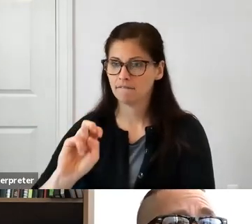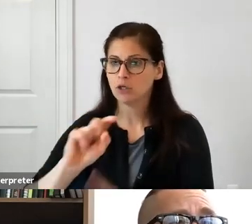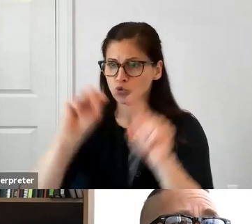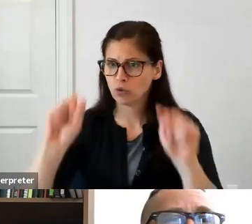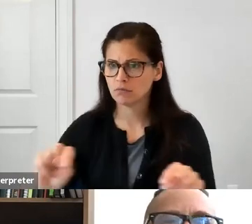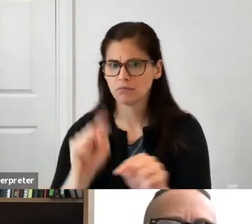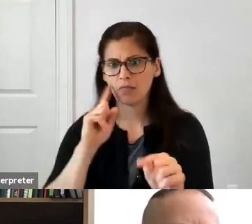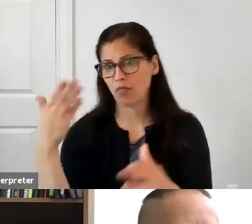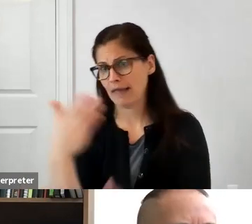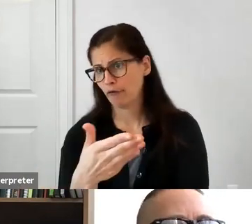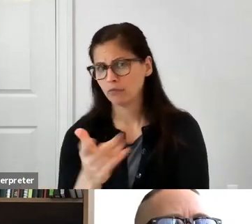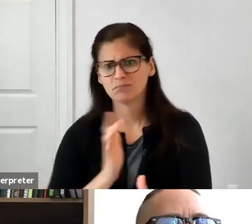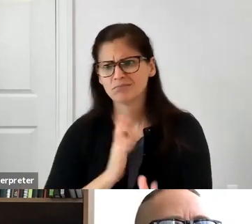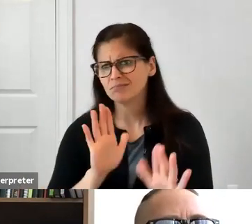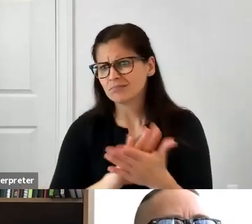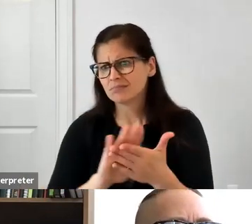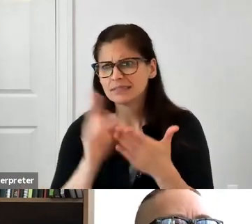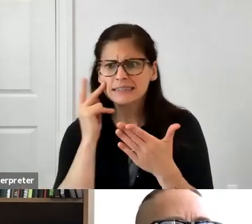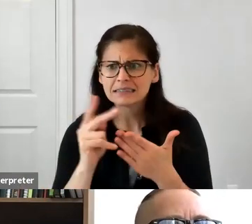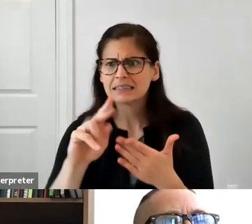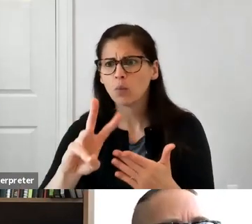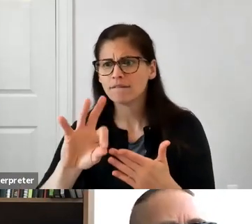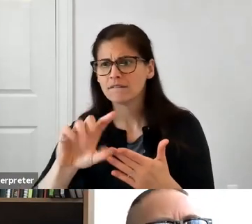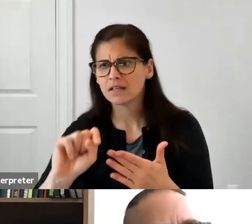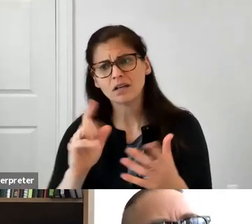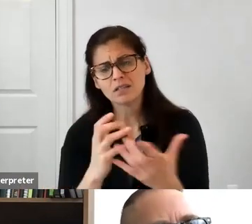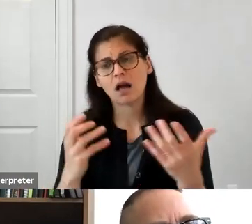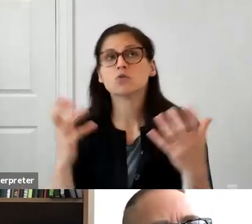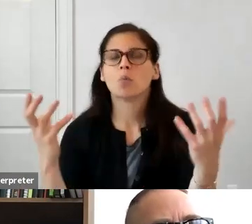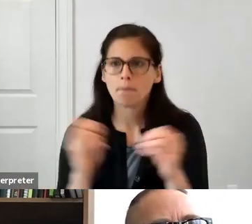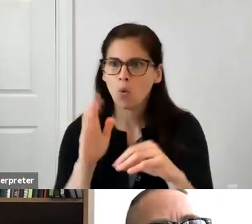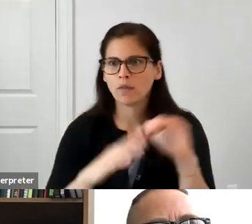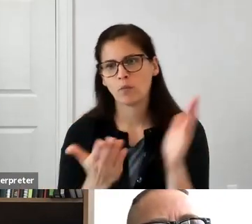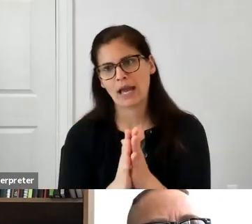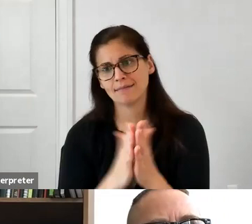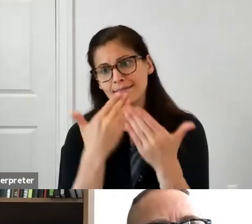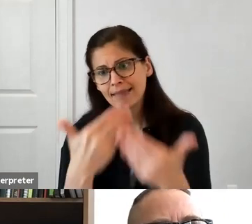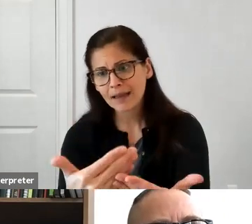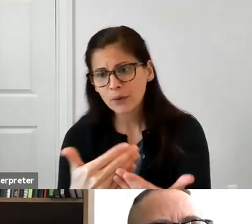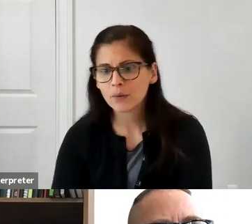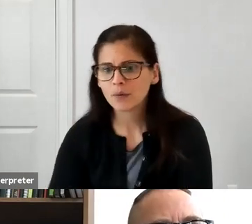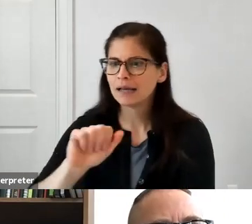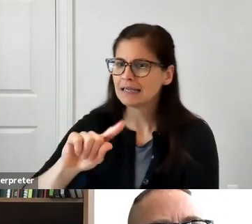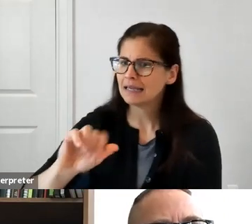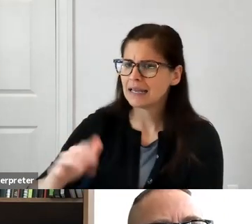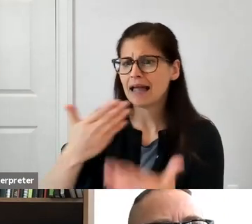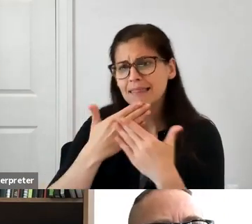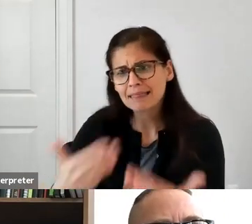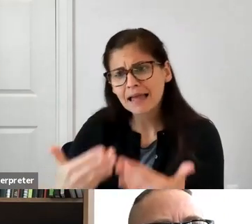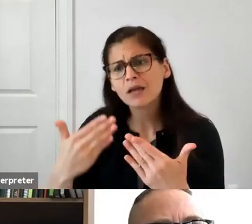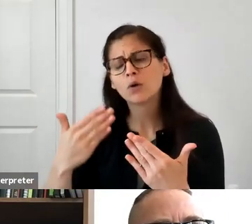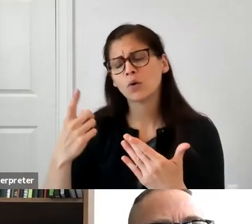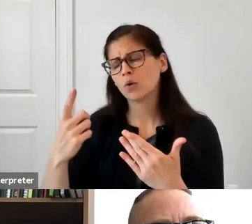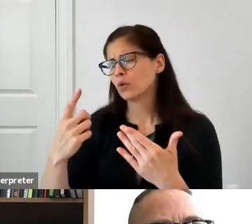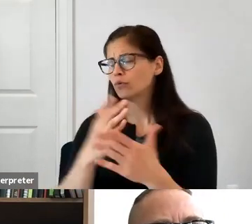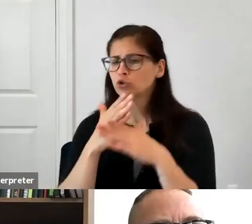wonderful to see that once again, Wheelock had gone above and beyond. So thank you. Thank you. Congratulations, Emily. And thank you so much for sharing your